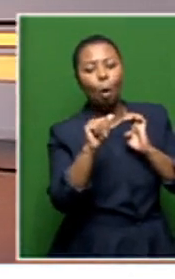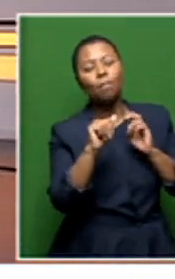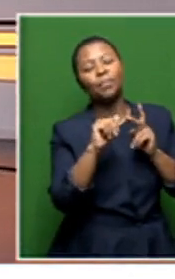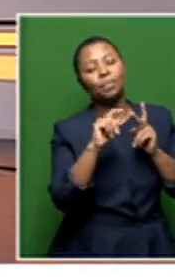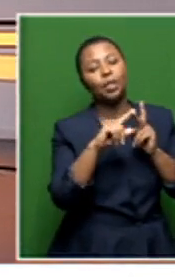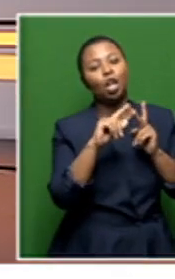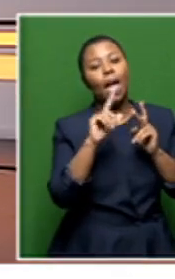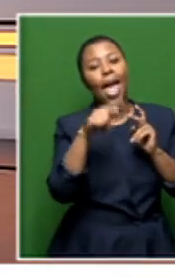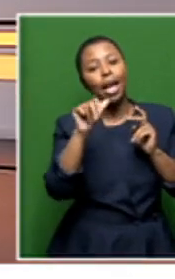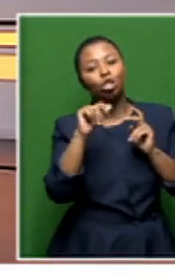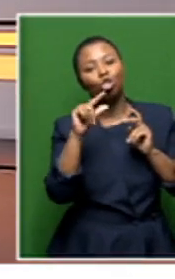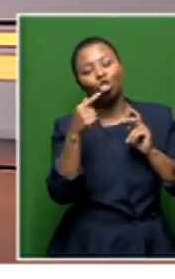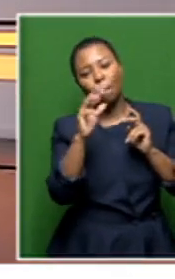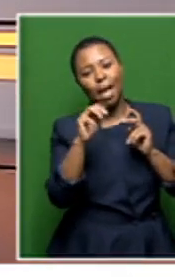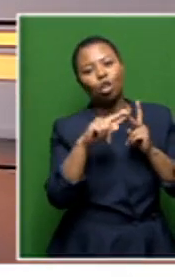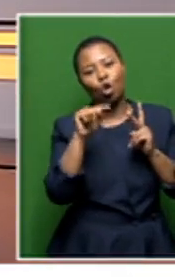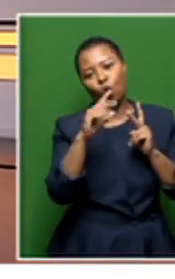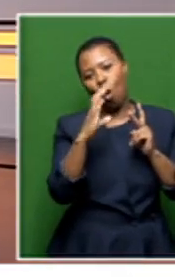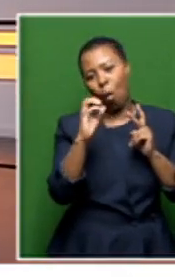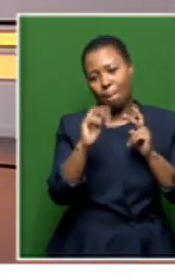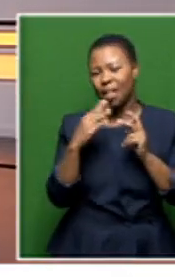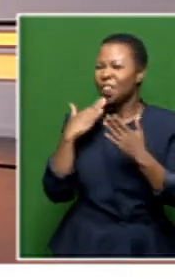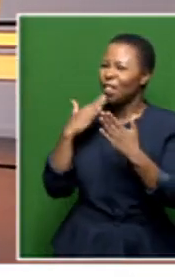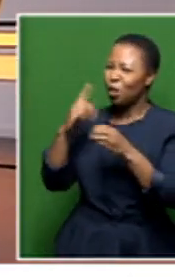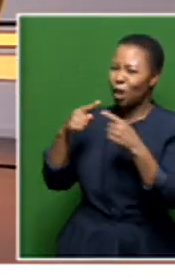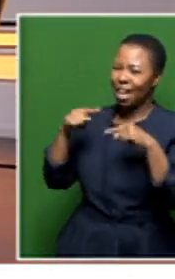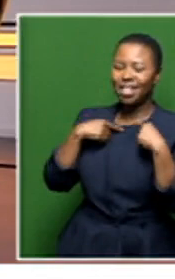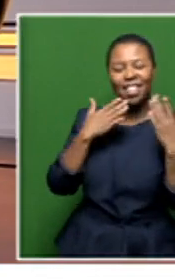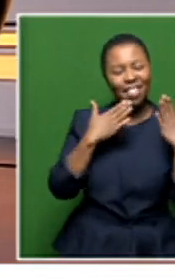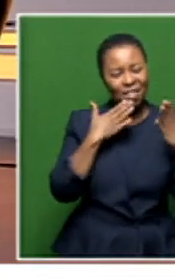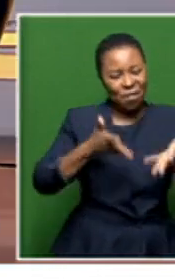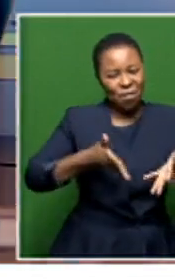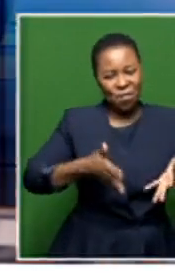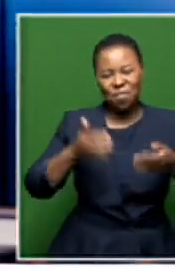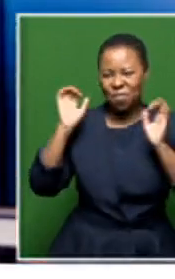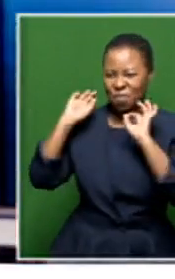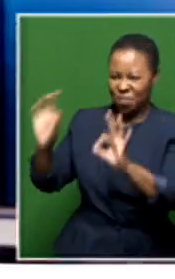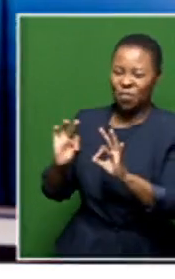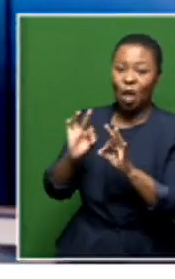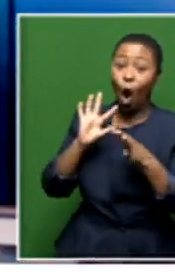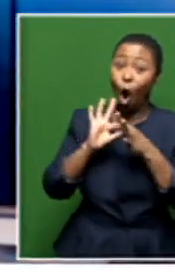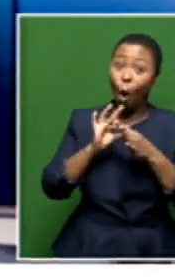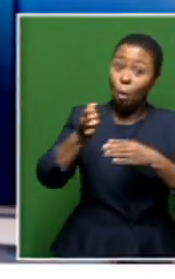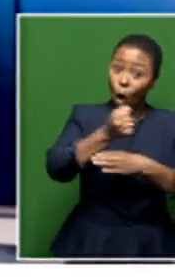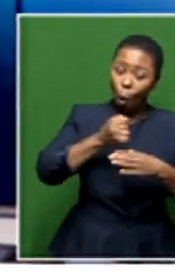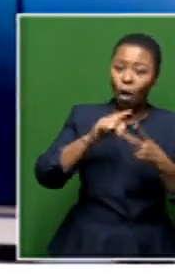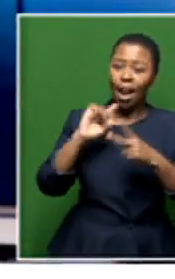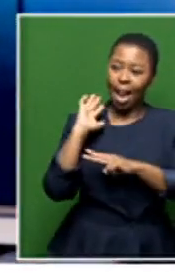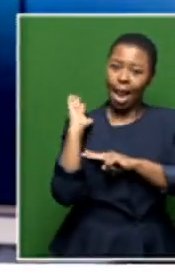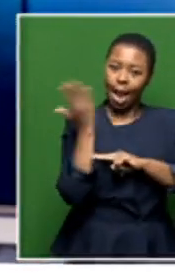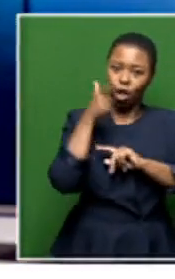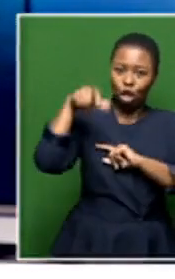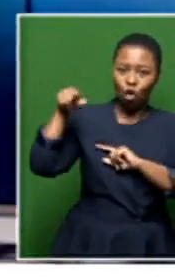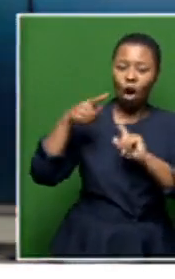lebogangbobo@gmail.com. Okay. Lebo, lovely chatting to you. Thank you so much for joining us. Thank you so much for having me. Good stuff. That's home cook and caterer Lebogang Modipa